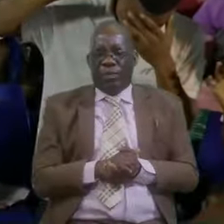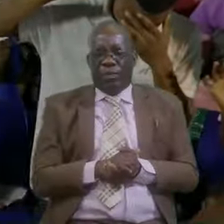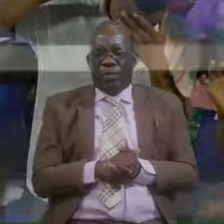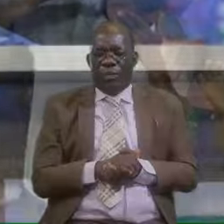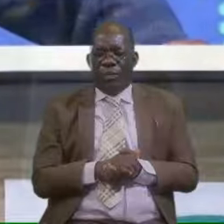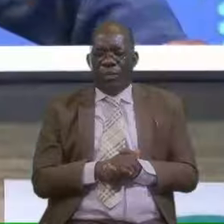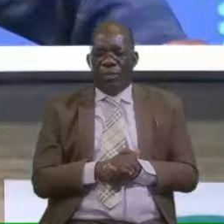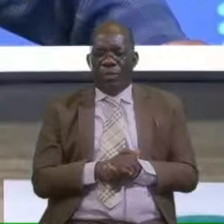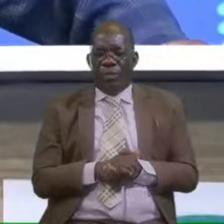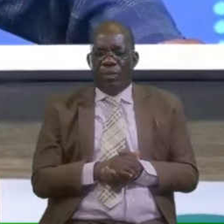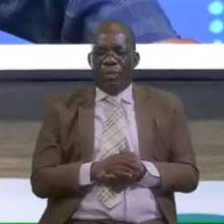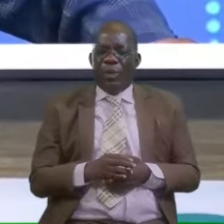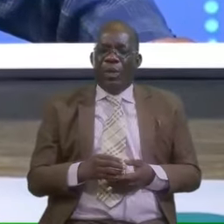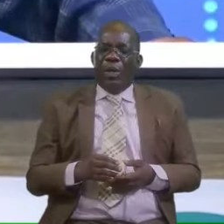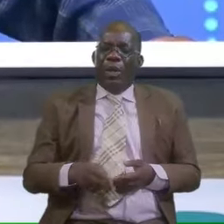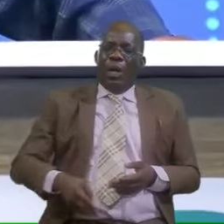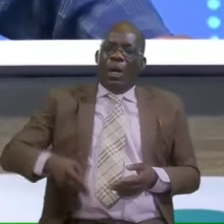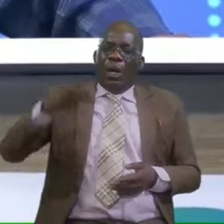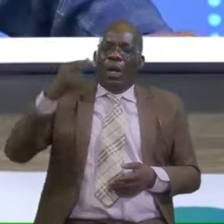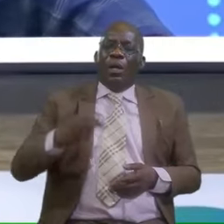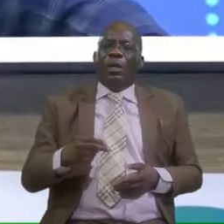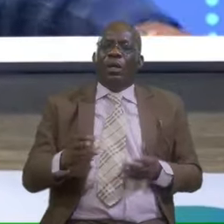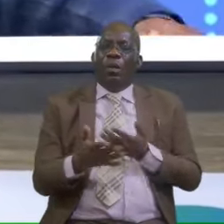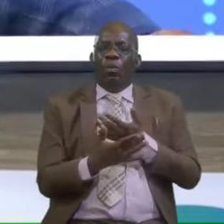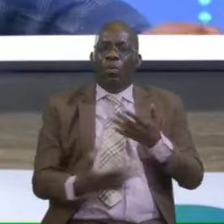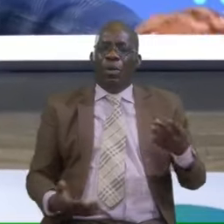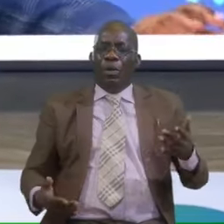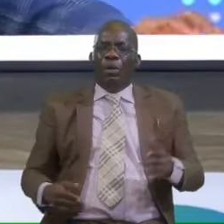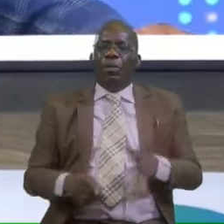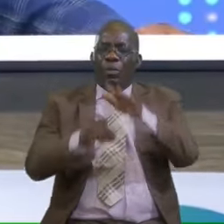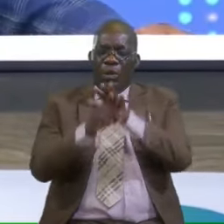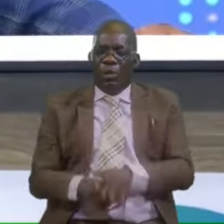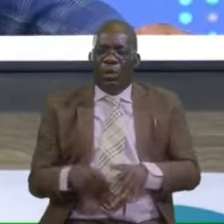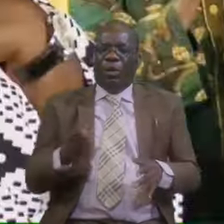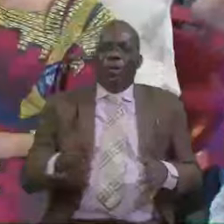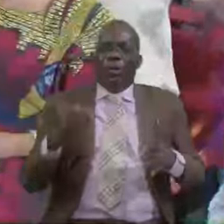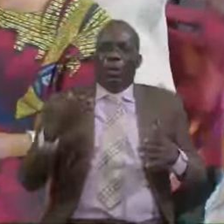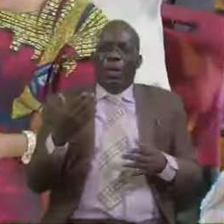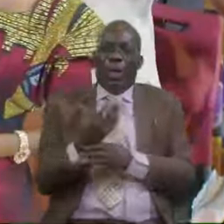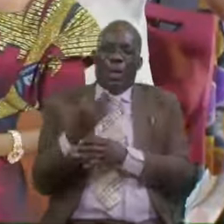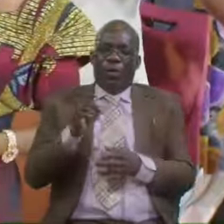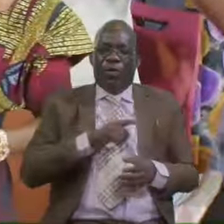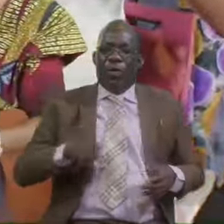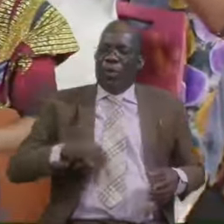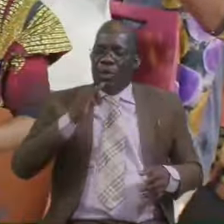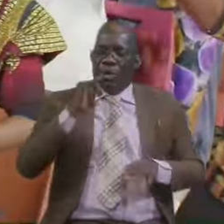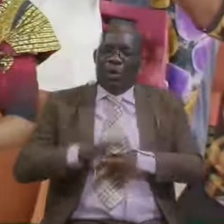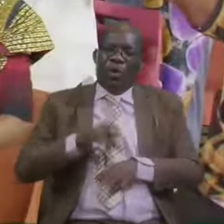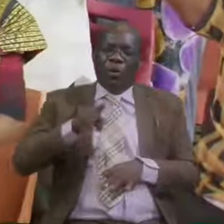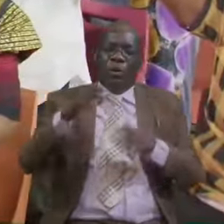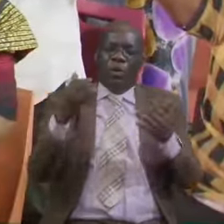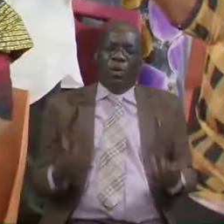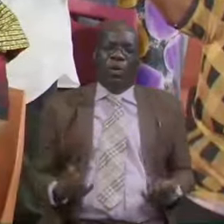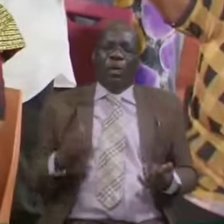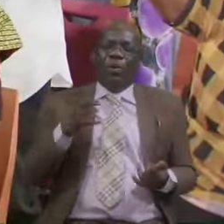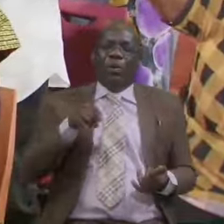Hypertension, high blood pressure, the hand of the Lord is upon you right now. You are